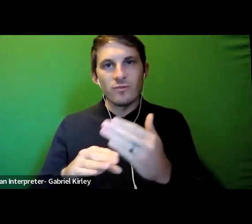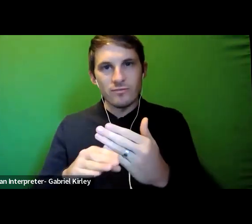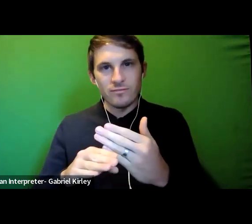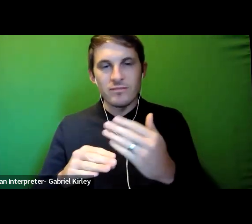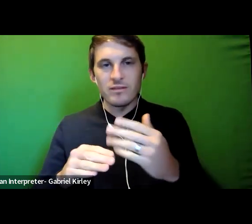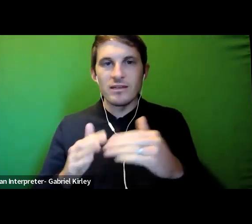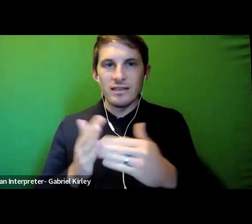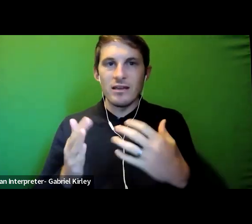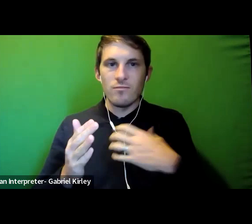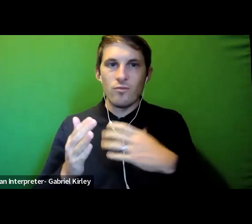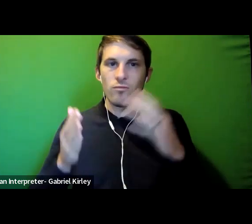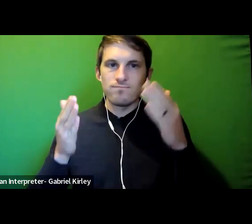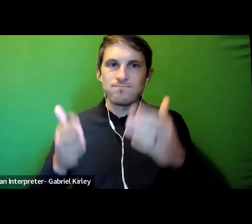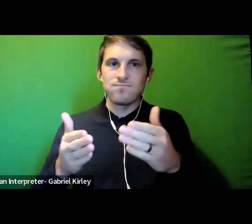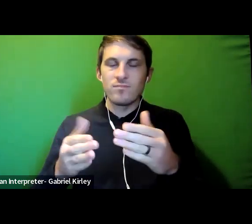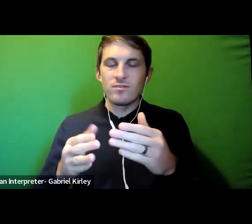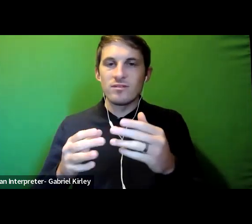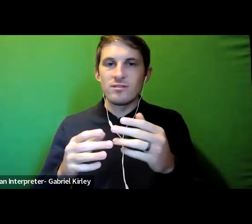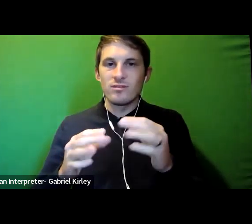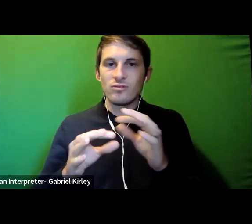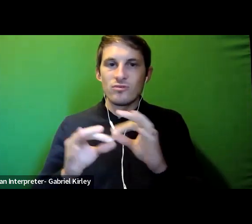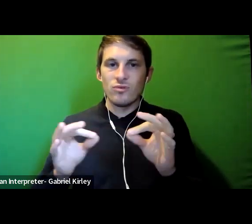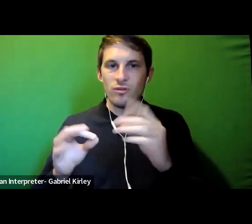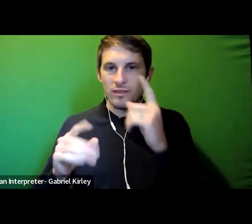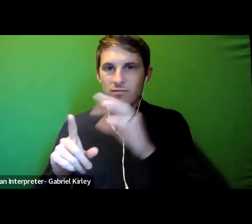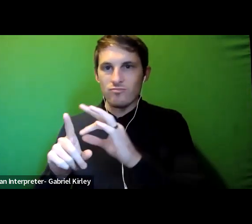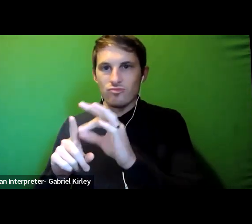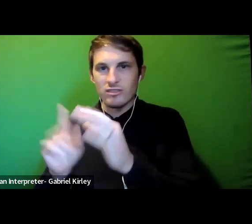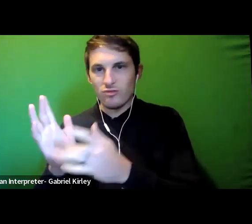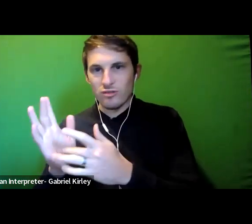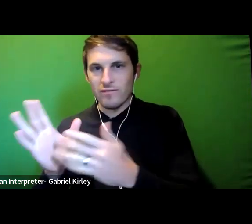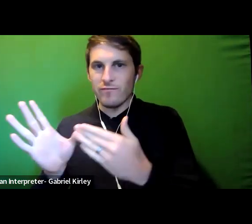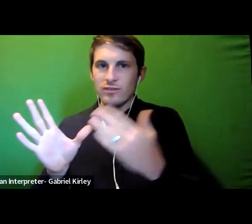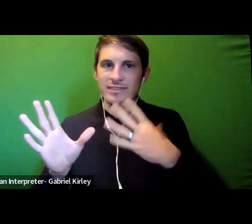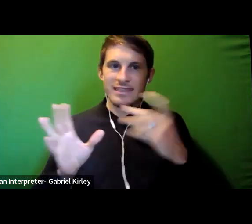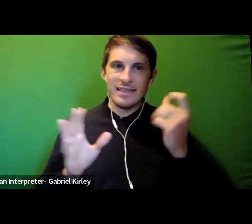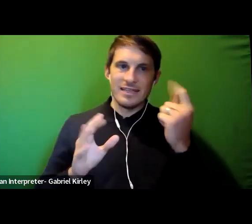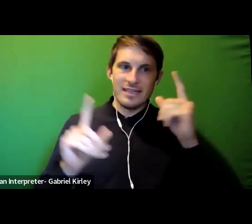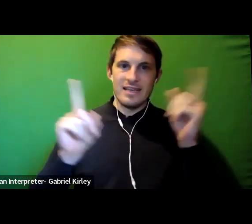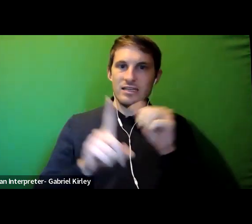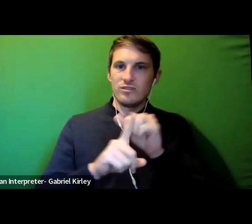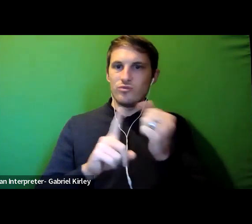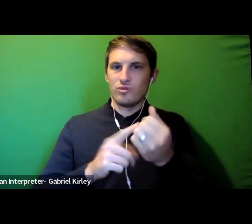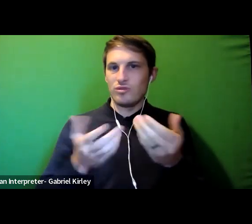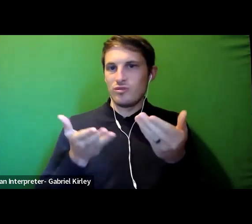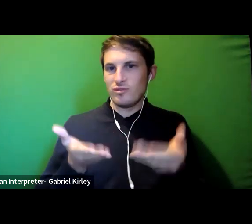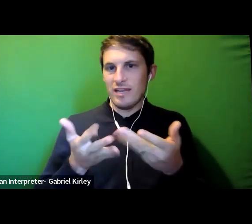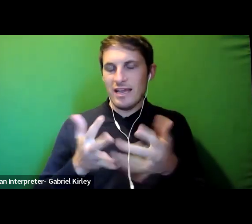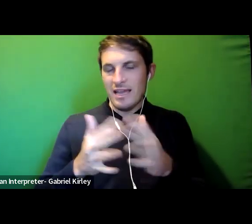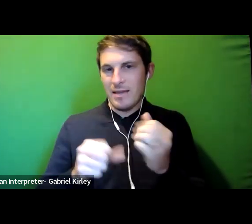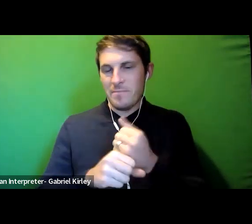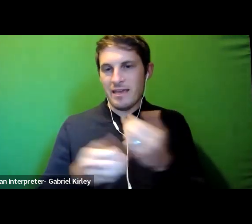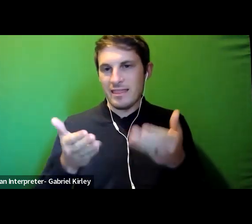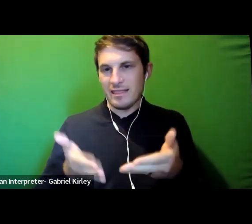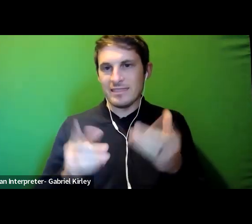this sort of progress with technology and pushing on before we've actually, you know, worked out how to make this